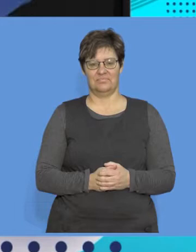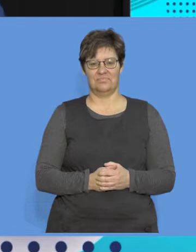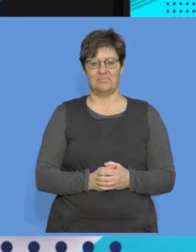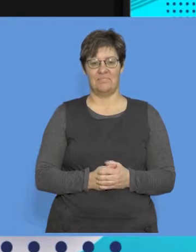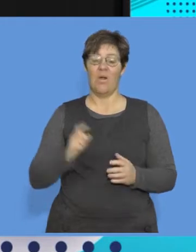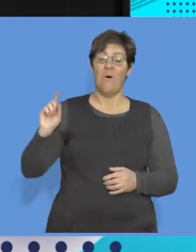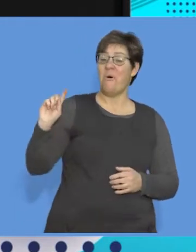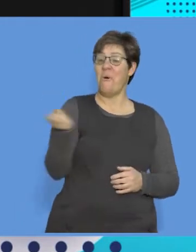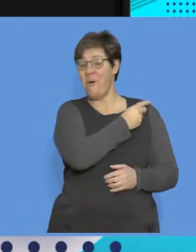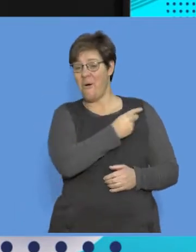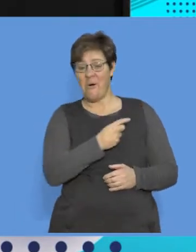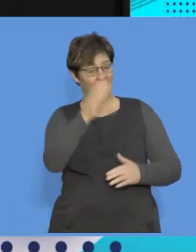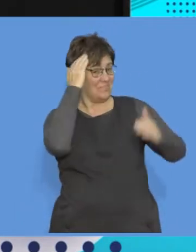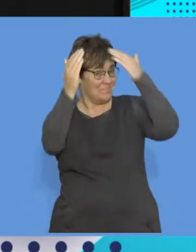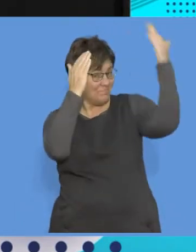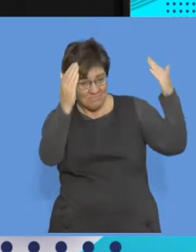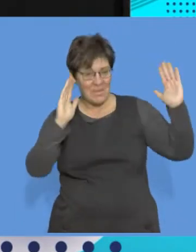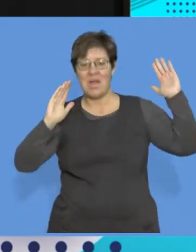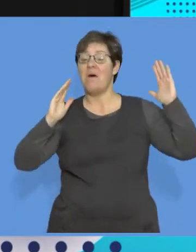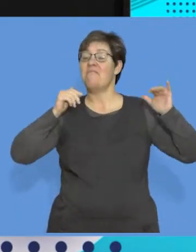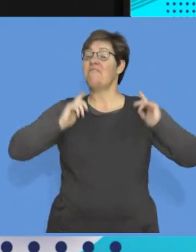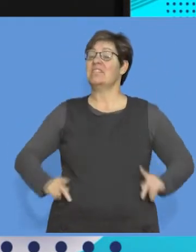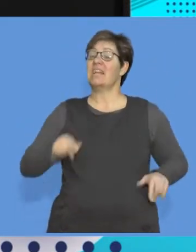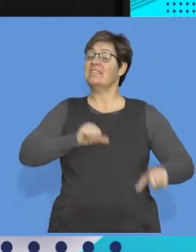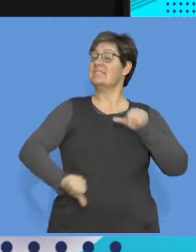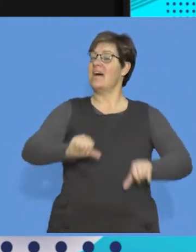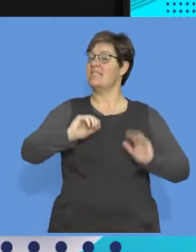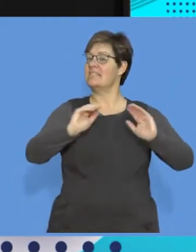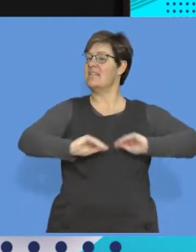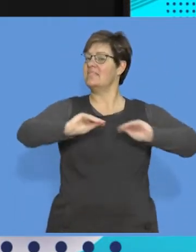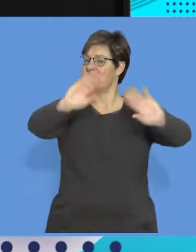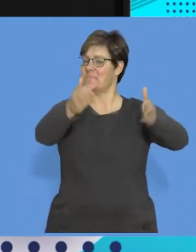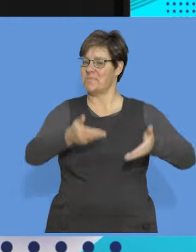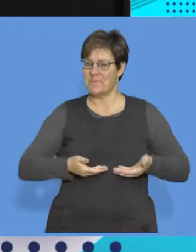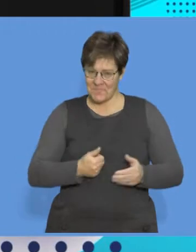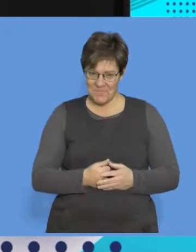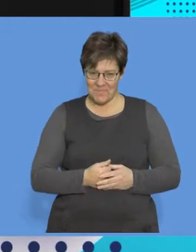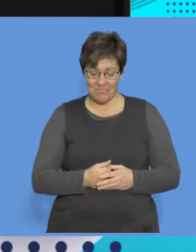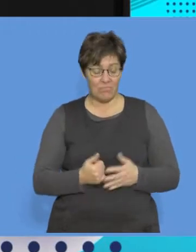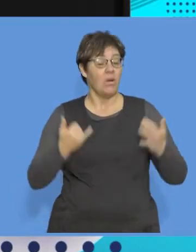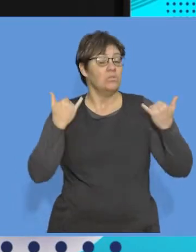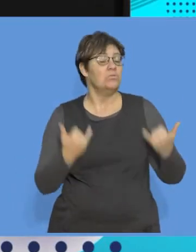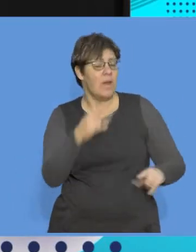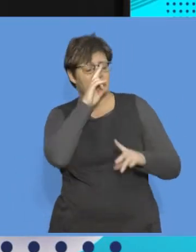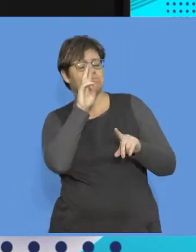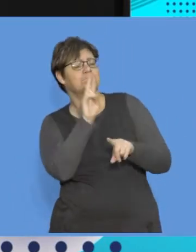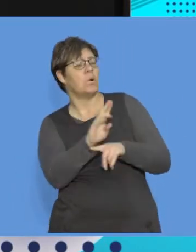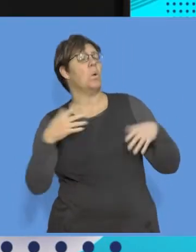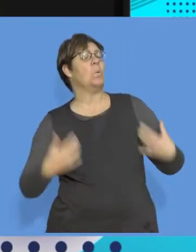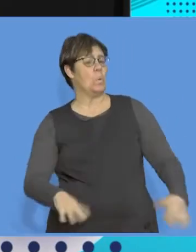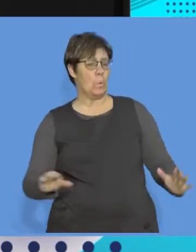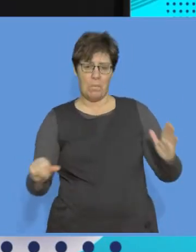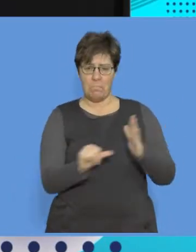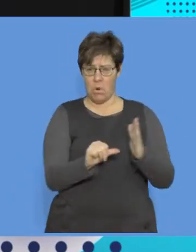Hello everyone, welcome to another physical science lesson, and today we're going to be looking at some important ideas